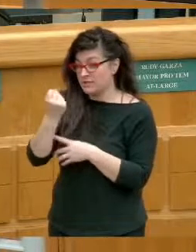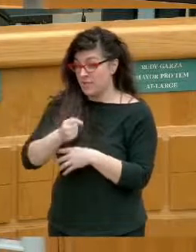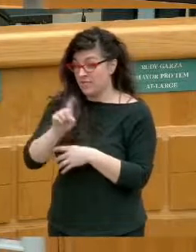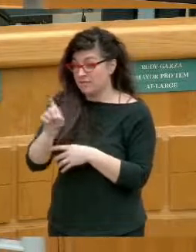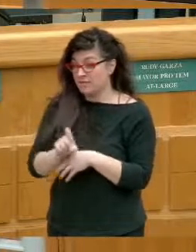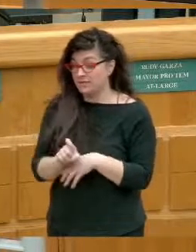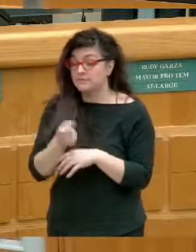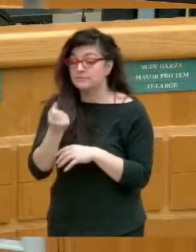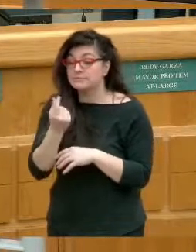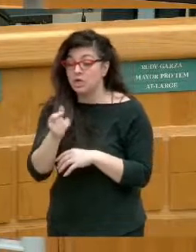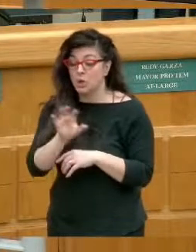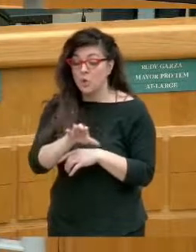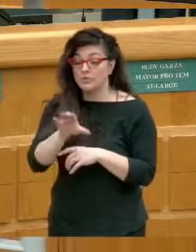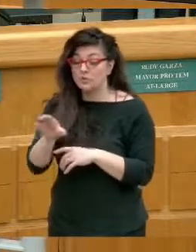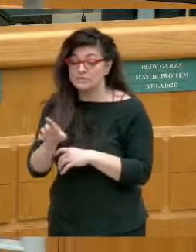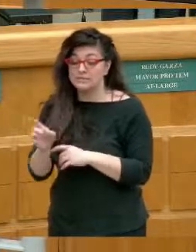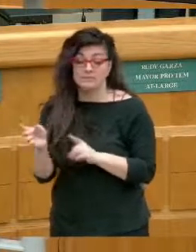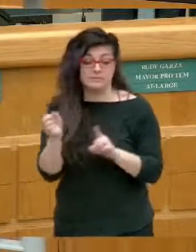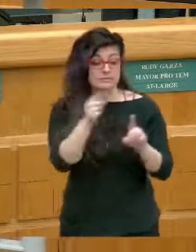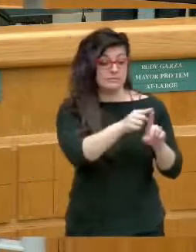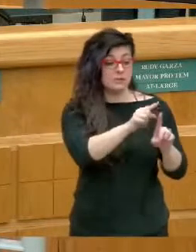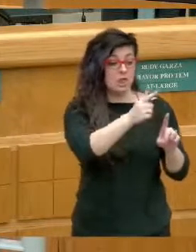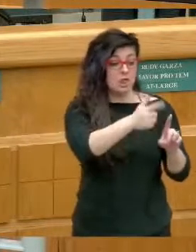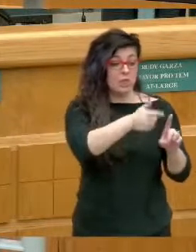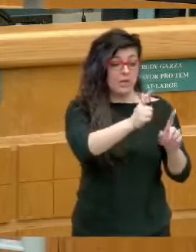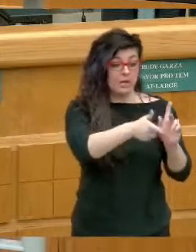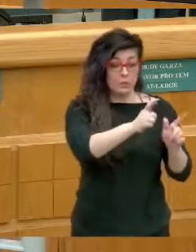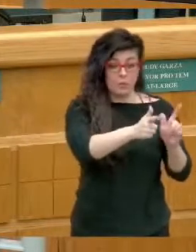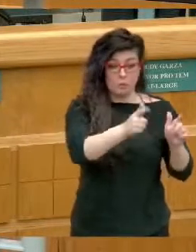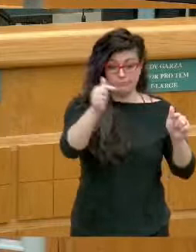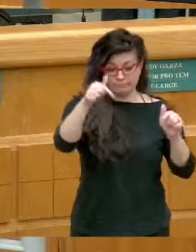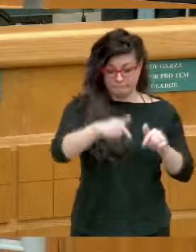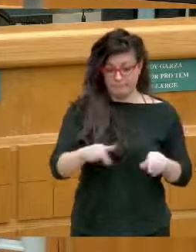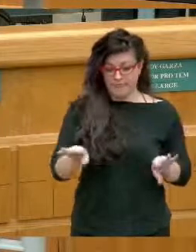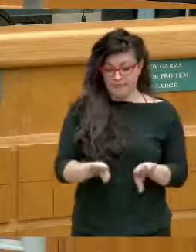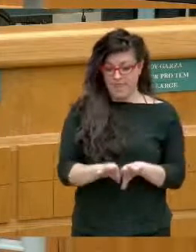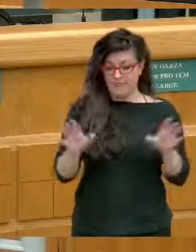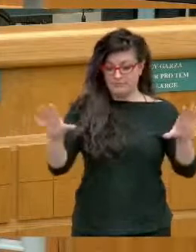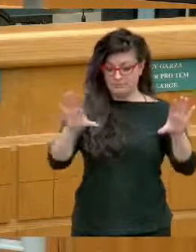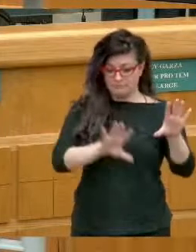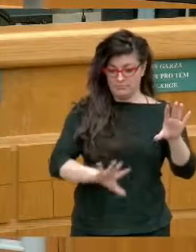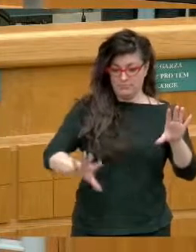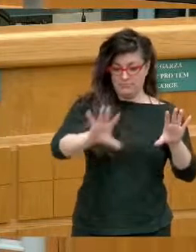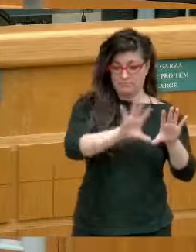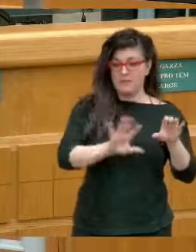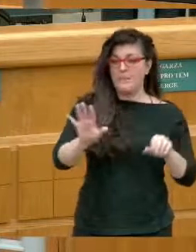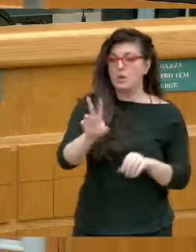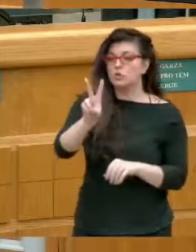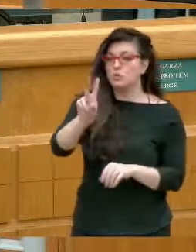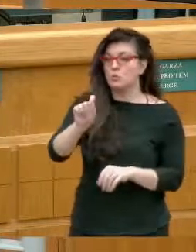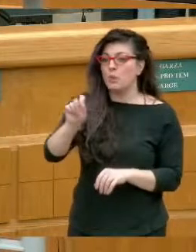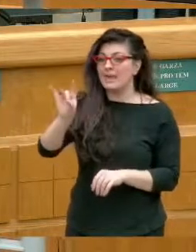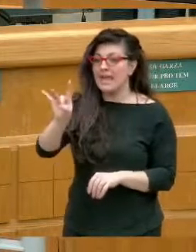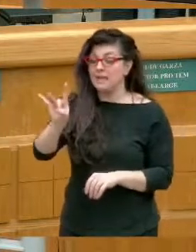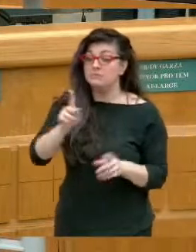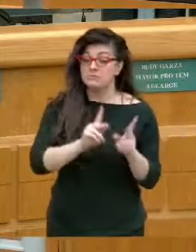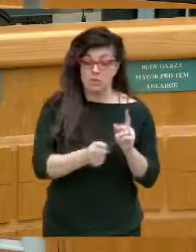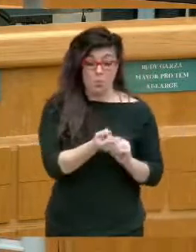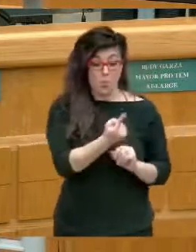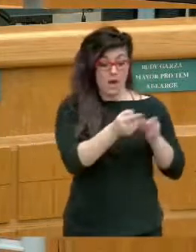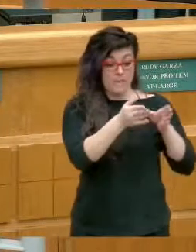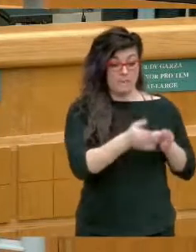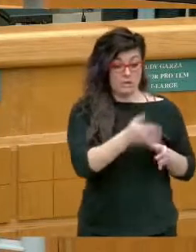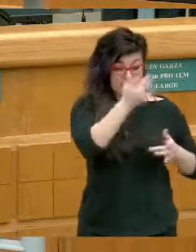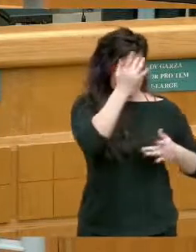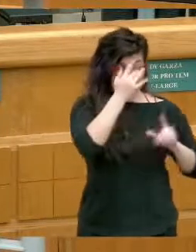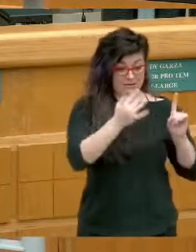Corpus Christi over to Laredo and to the south to the border at the Rio Grande, is about 2.8 people infected per